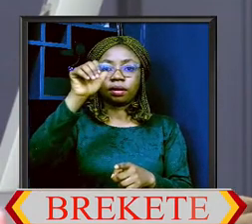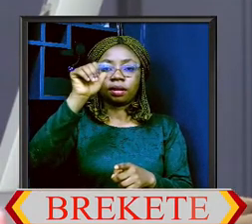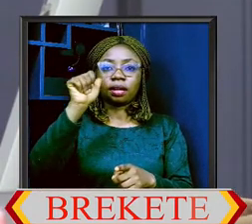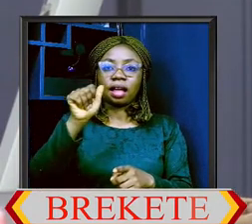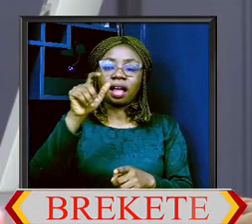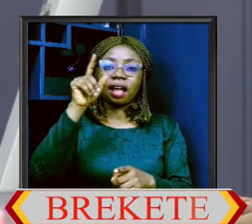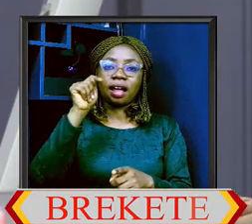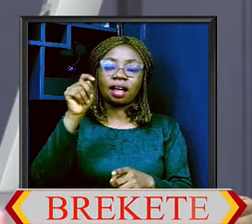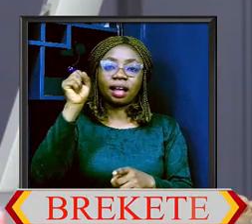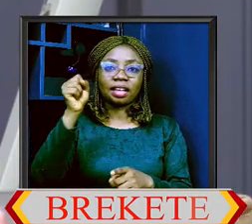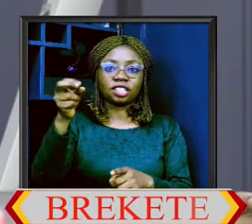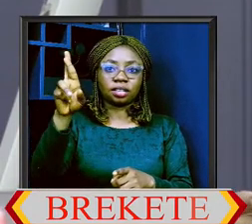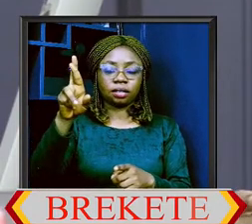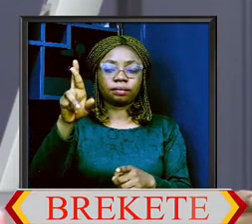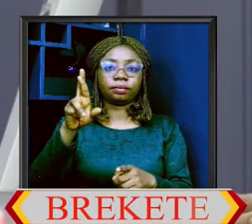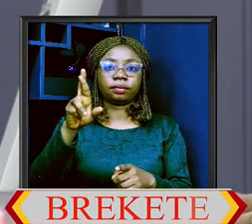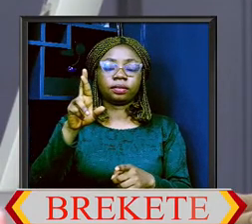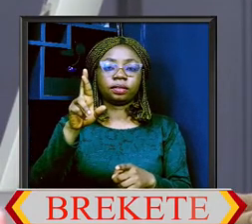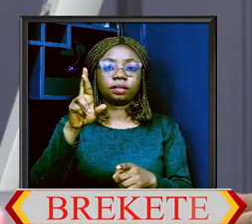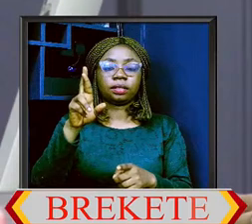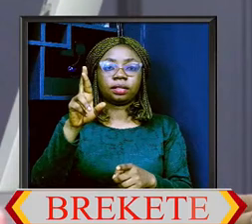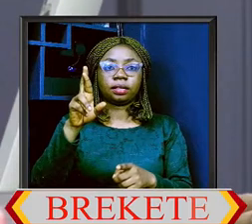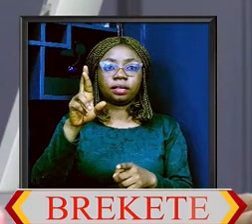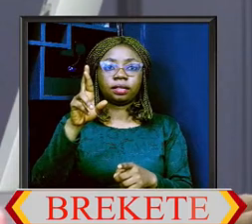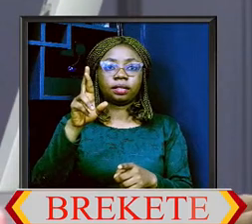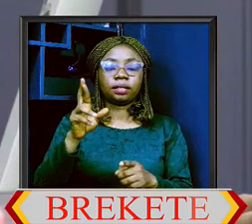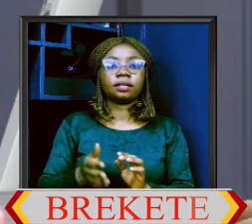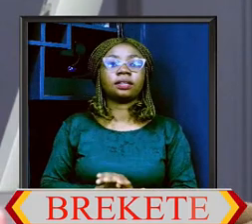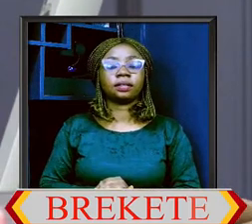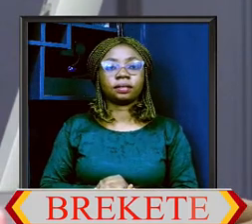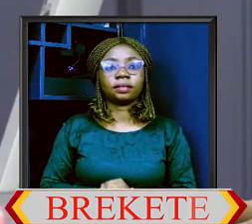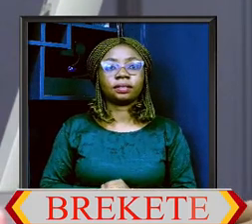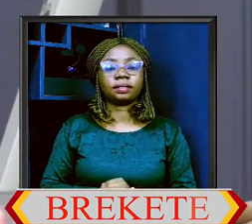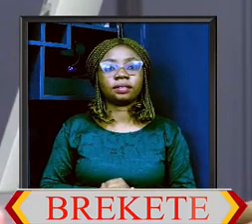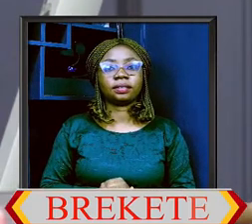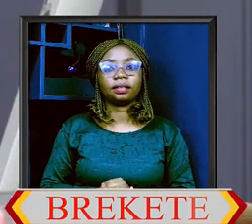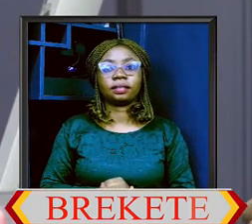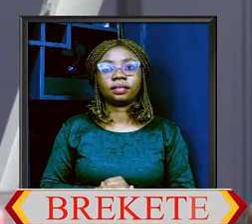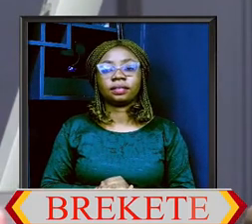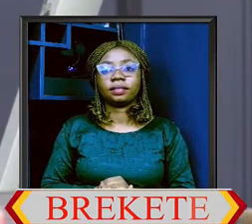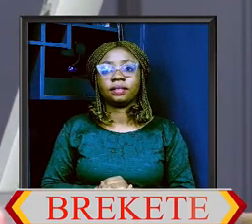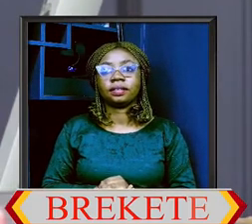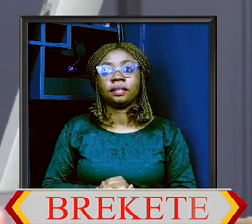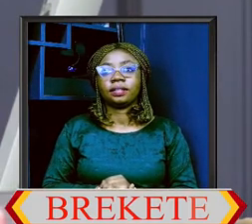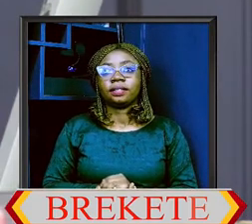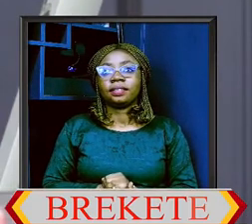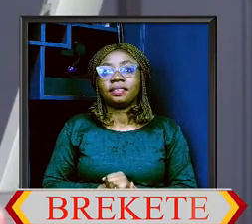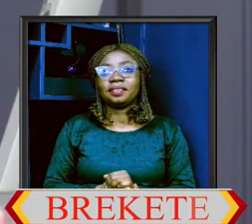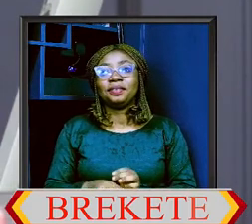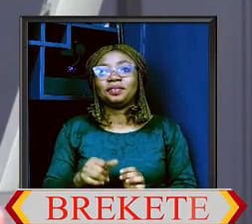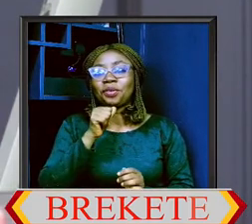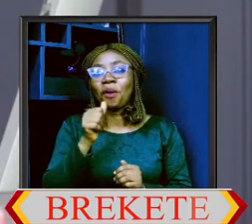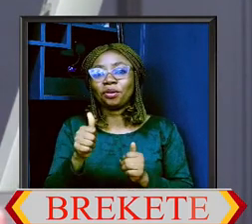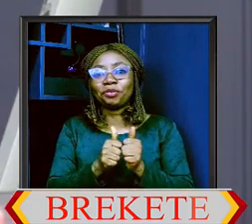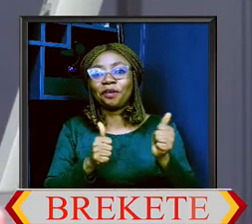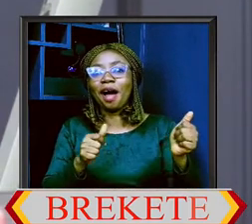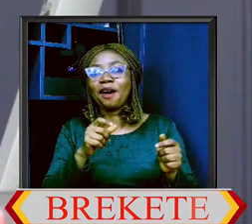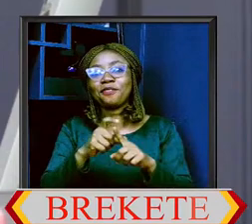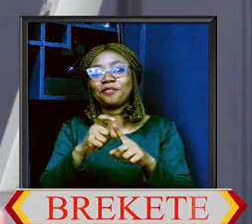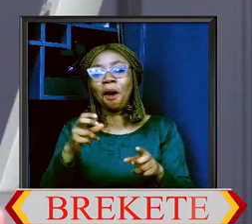name my name is David I'm calling from from running